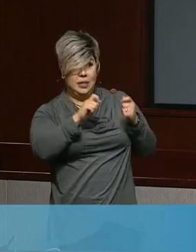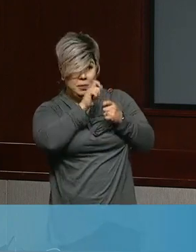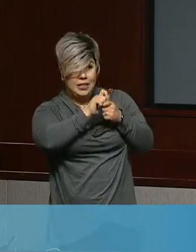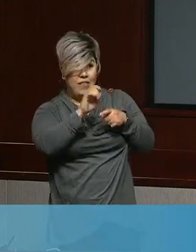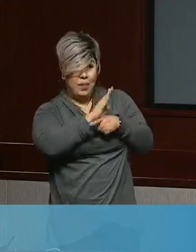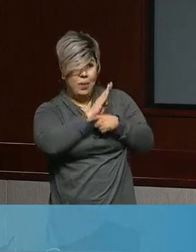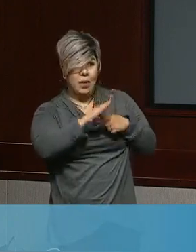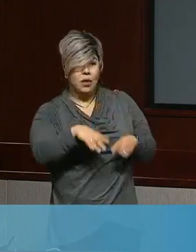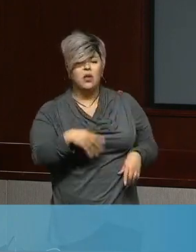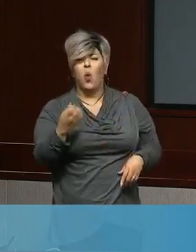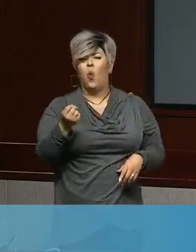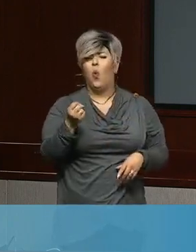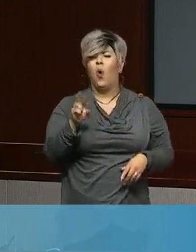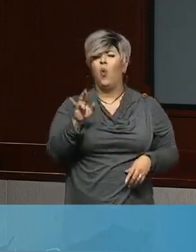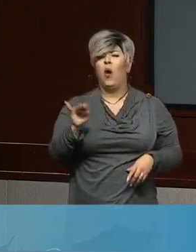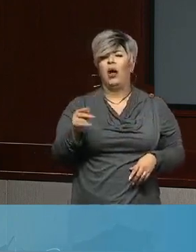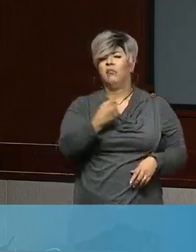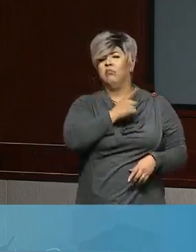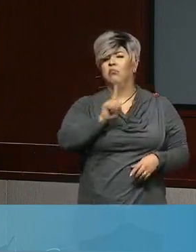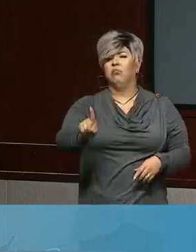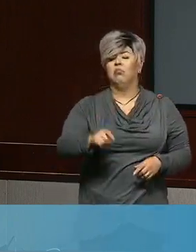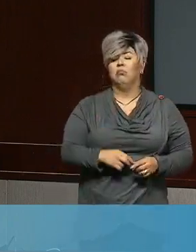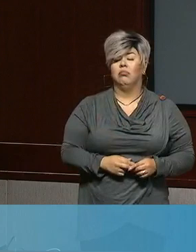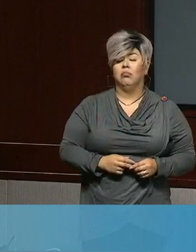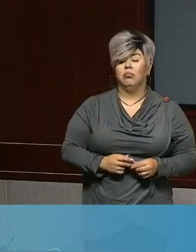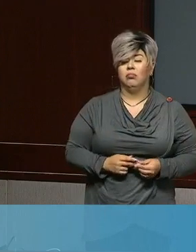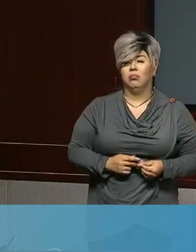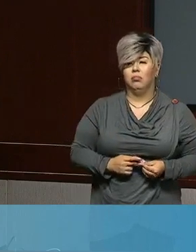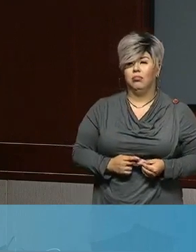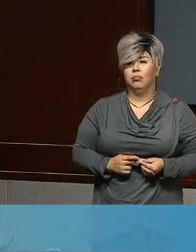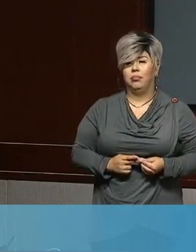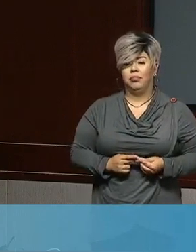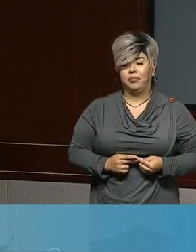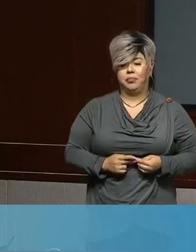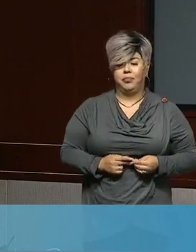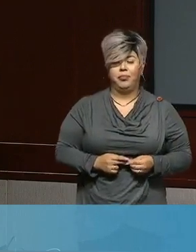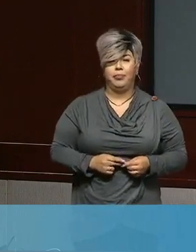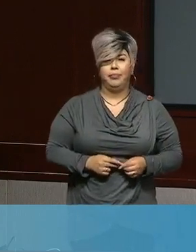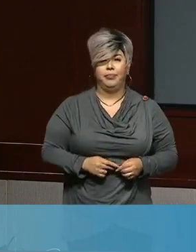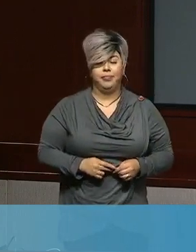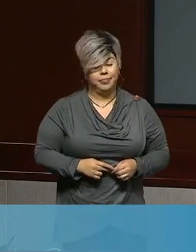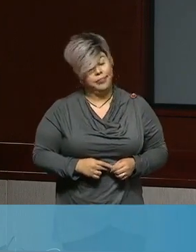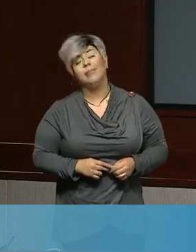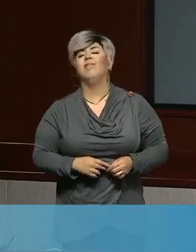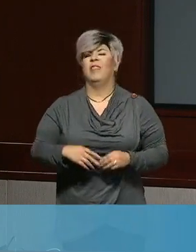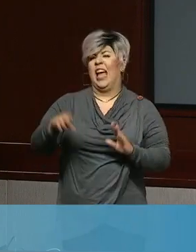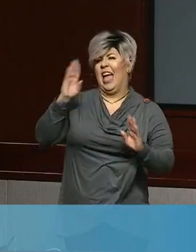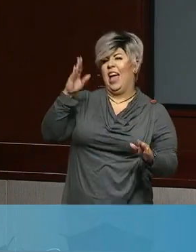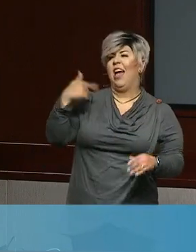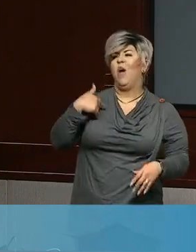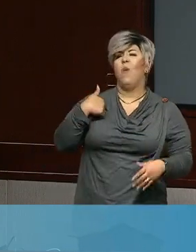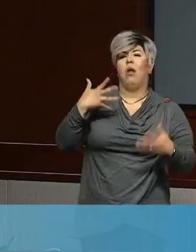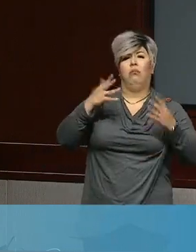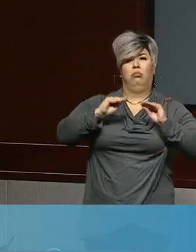them? I think Ryan has a comment, so let me have him address. Okay, thank you. I just want to